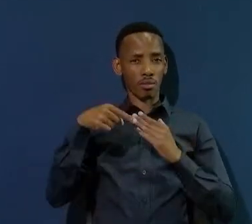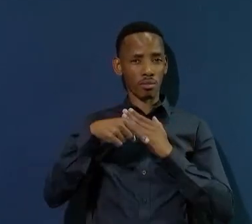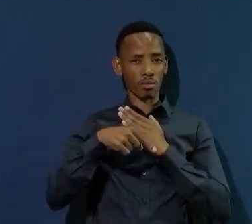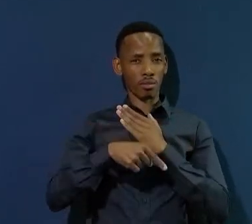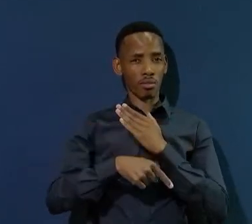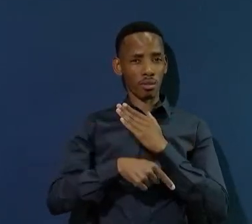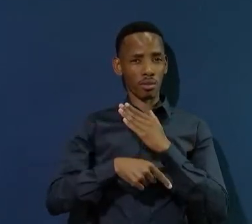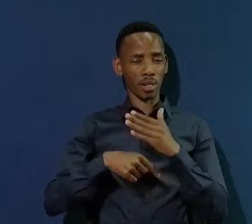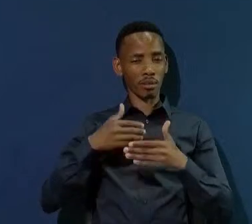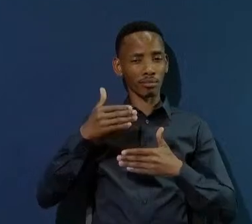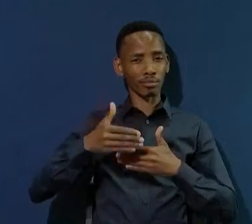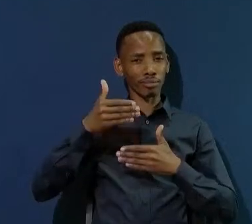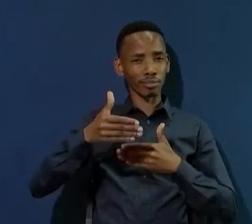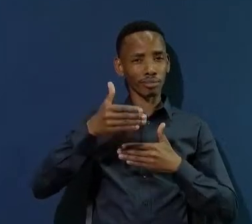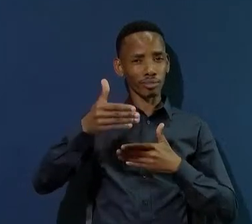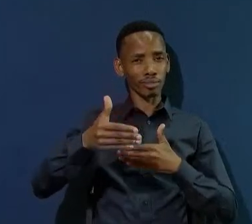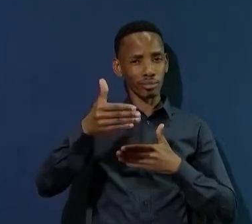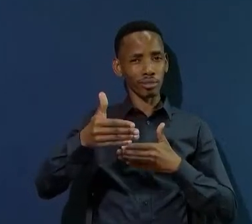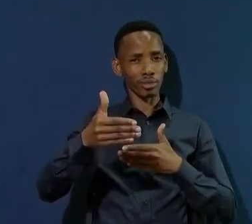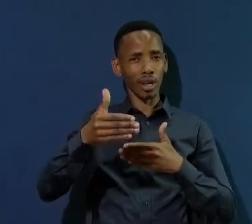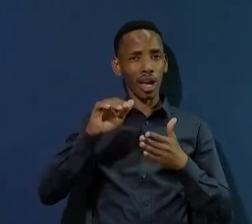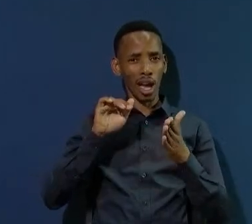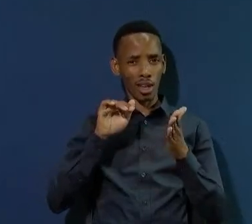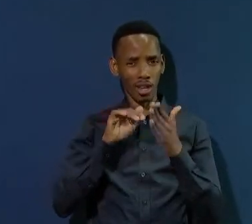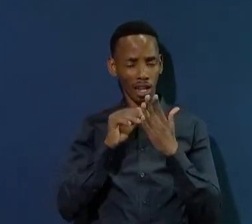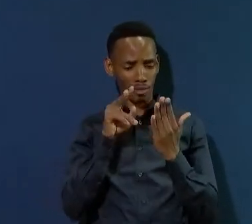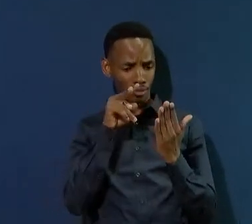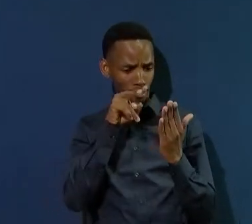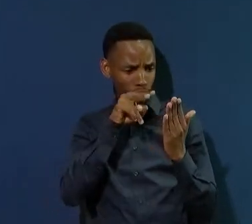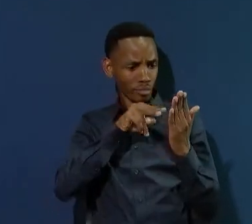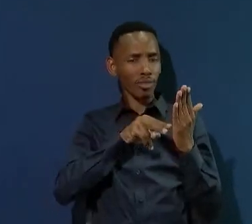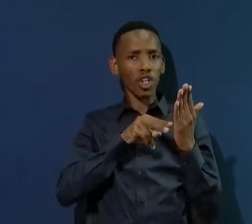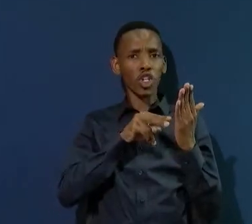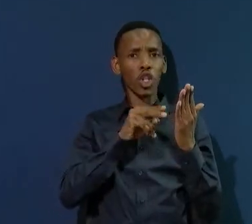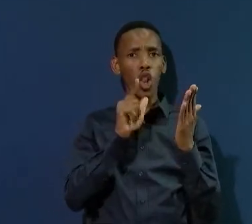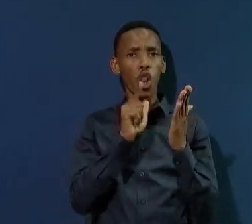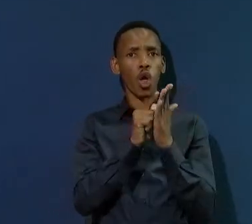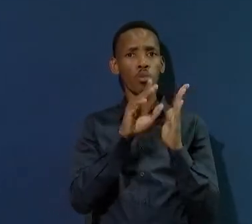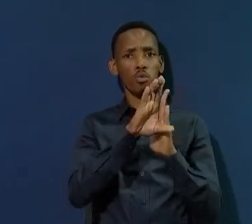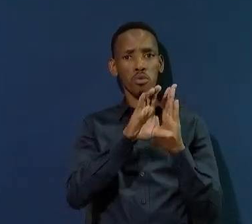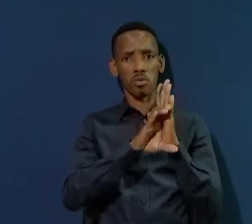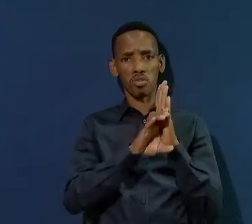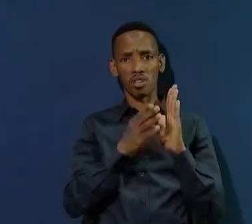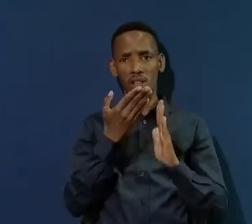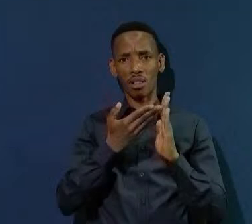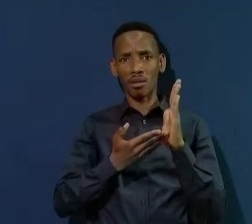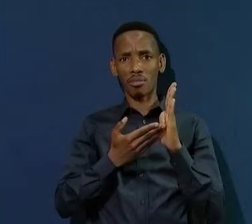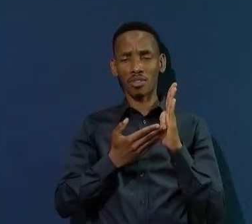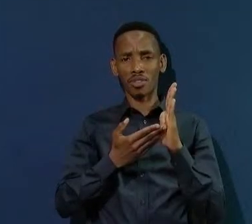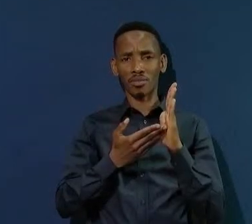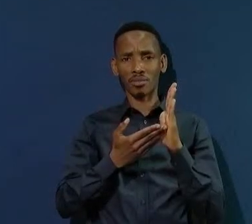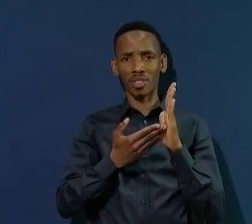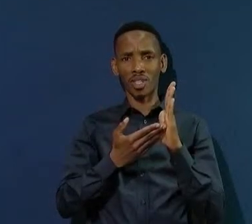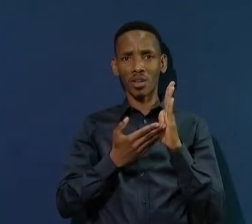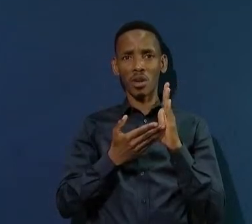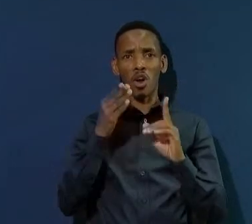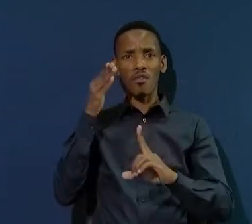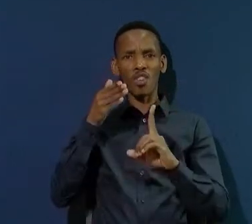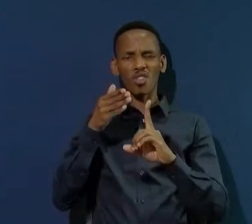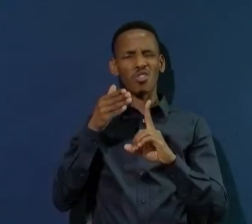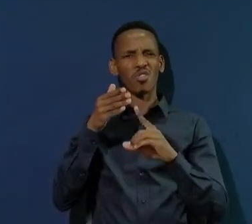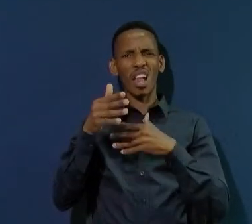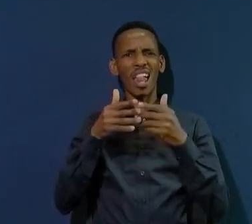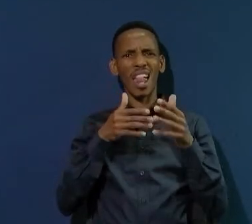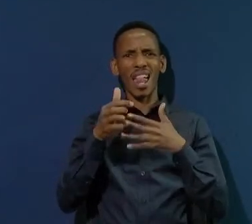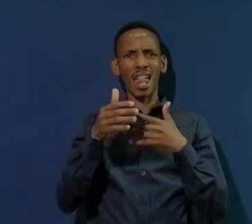as a guiding document, as the grundnorm go atle go tualo ga re bua ka molao motheo wa lefatshe la lepehela.